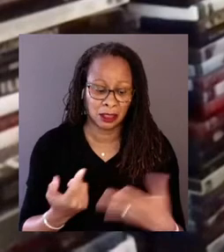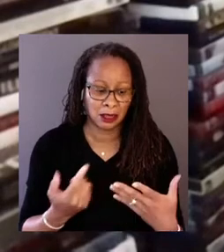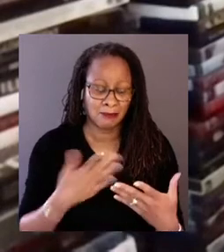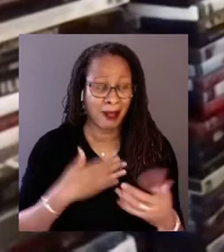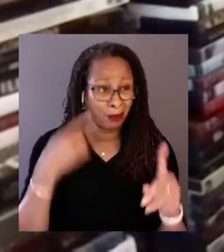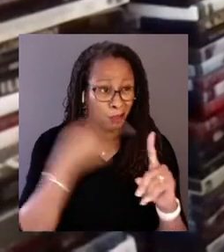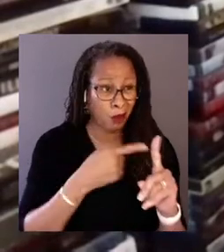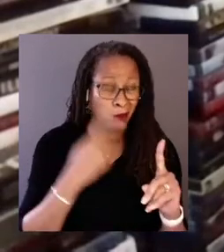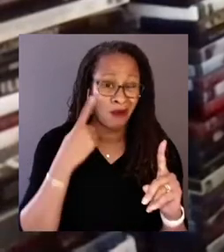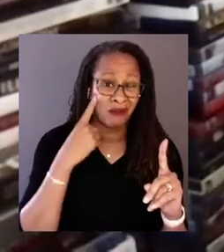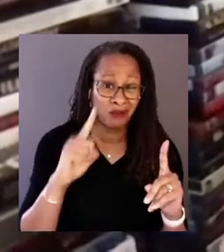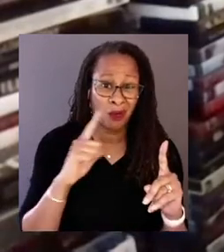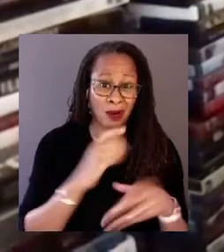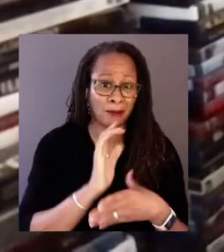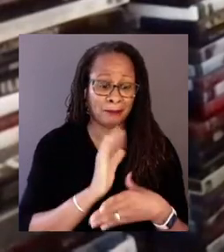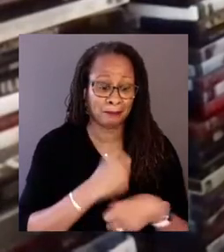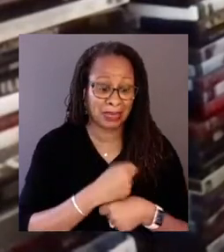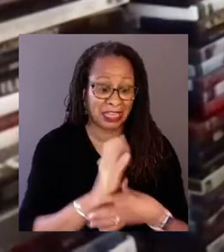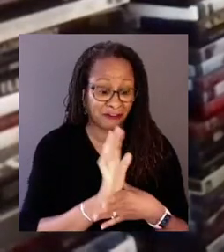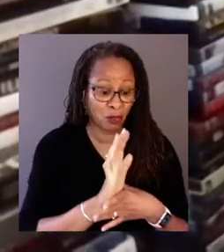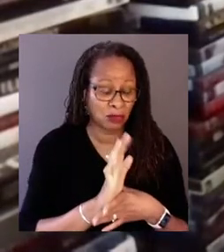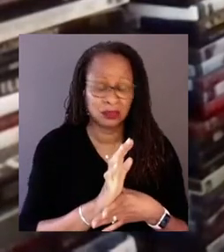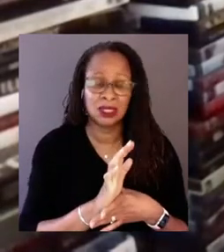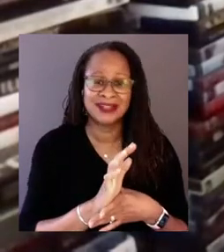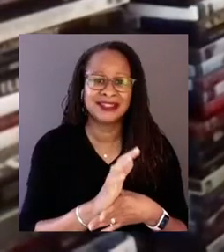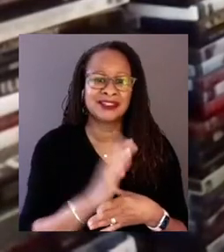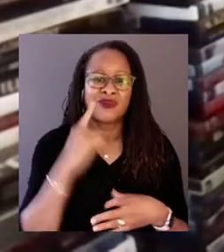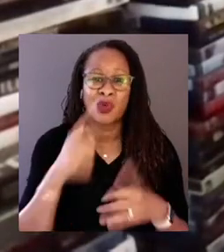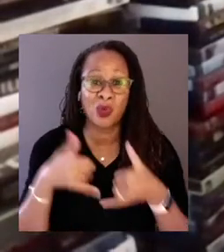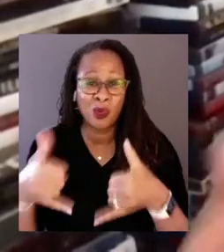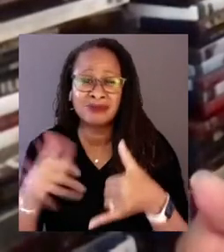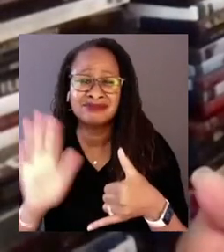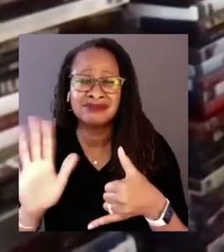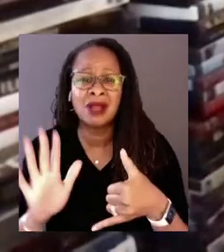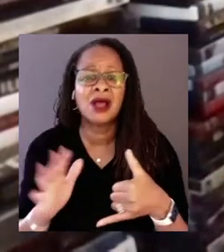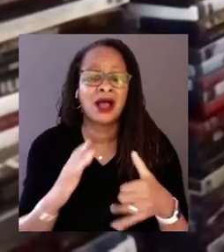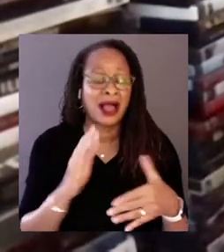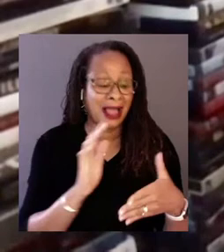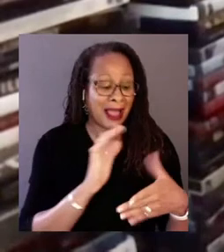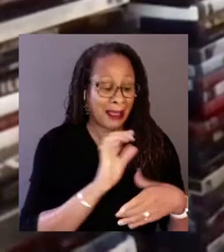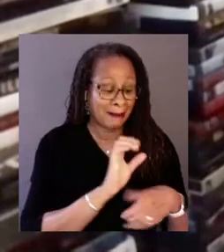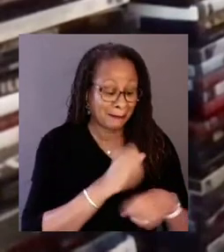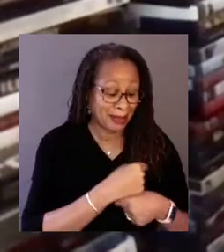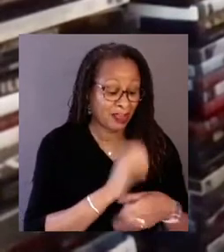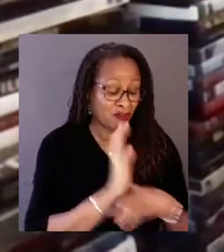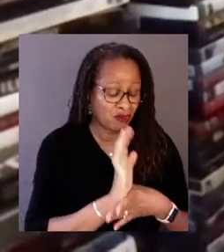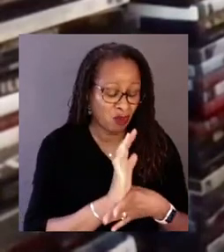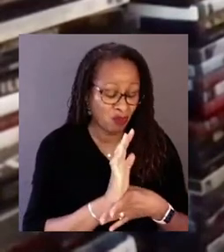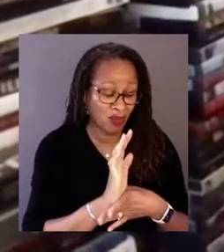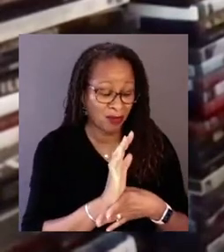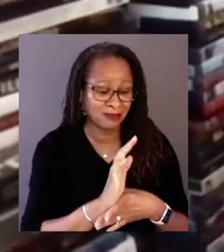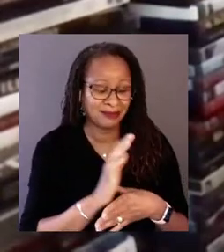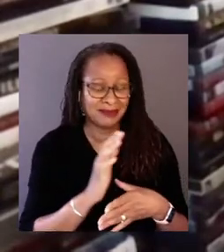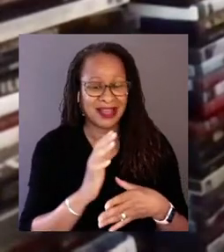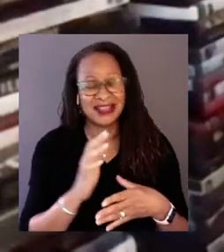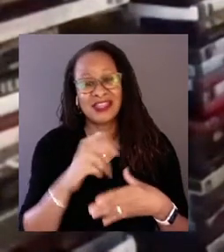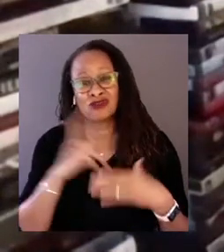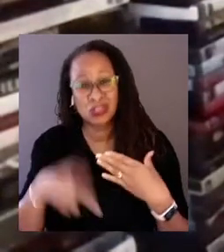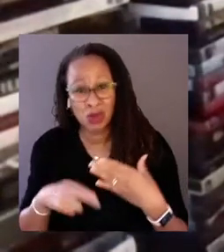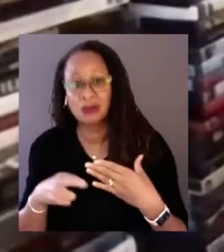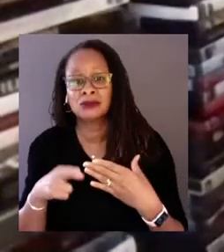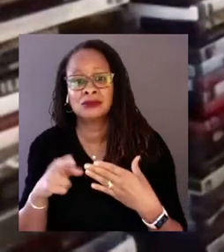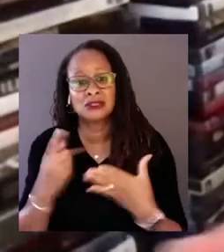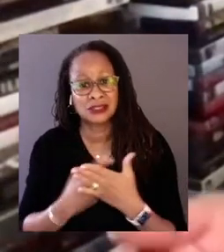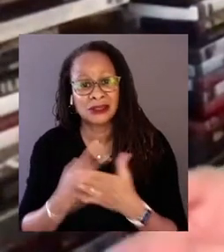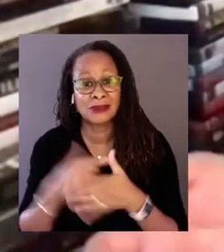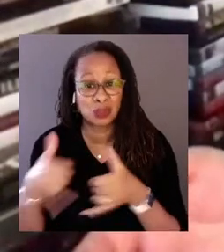awards. I make films because of the awards. The fact that, you know, it's eligible for awards is nice. I'm not saying validation is not